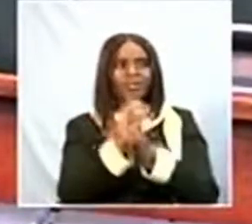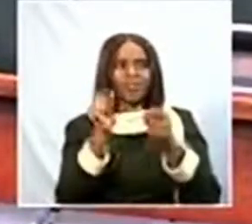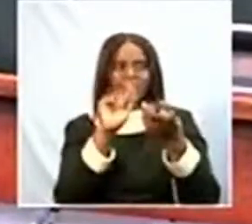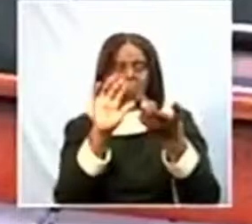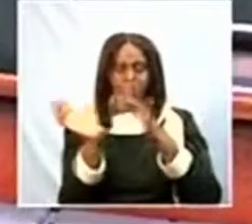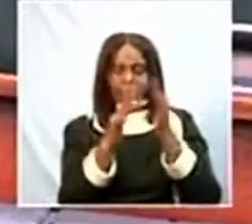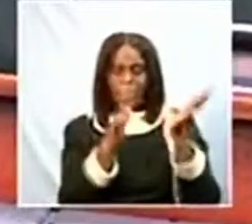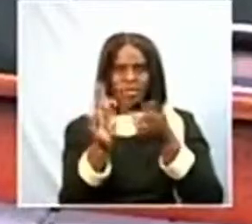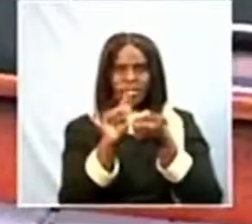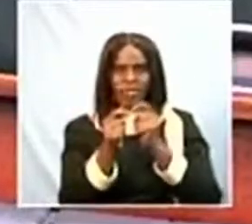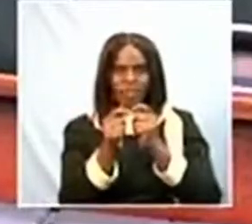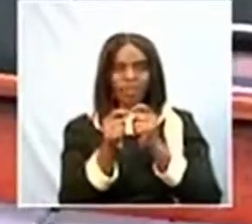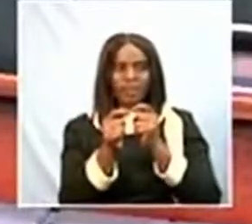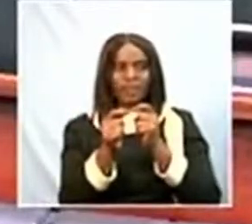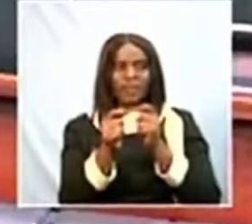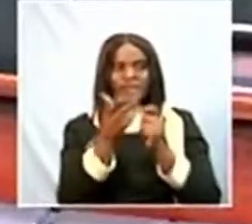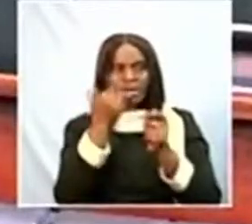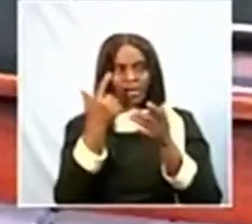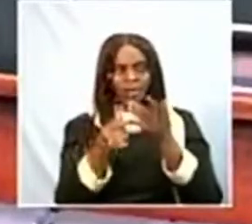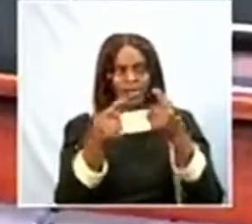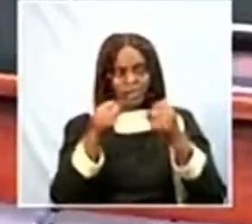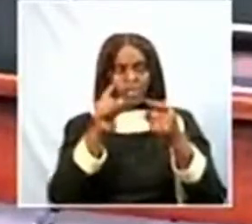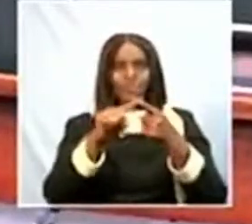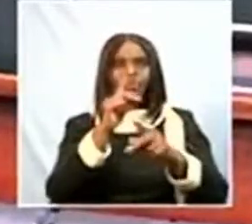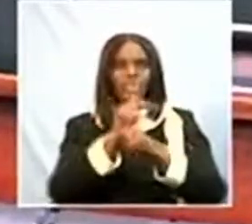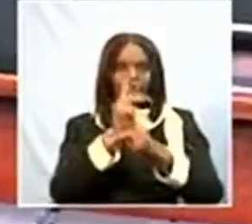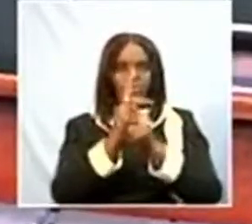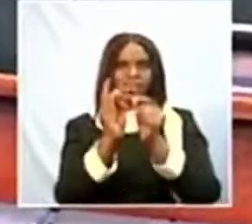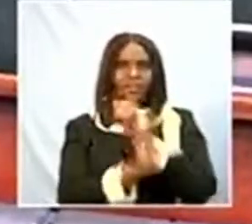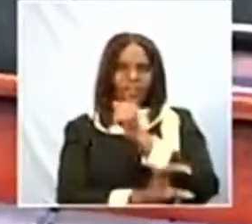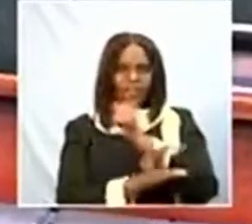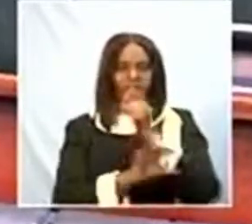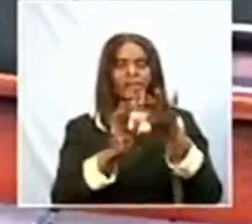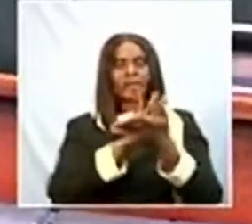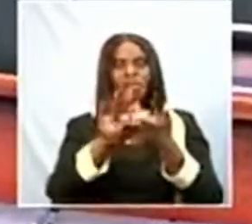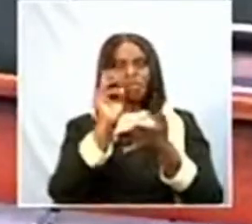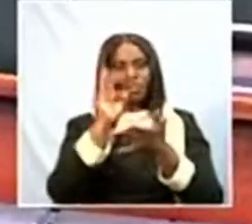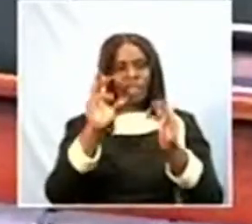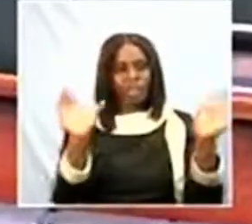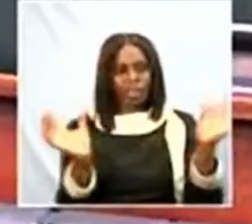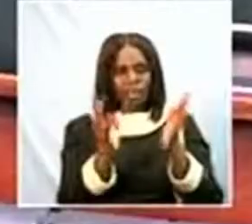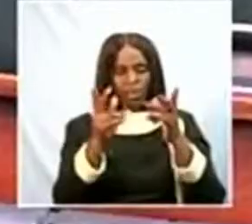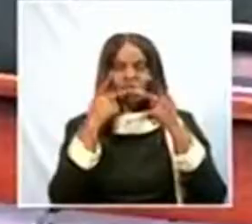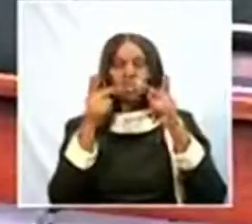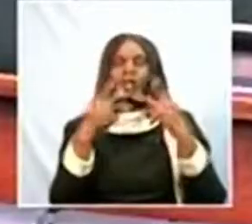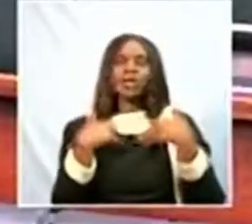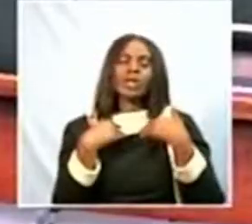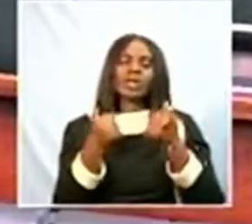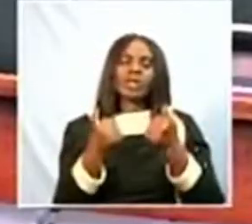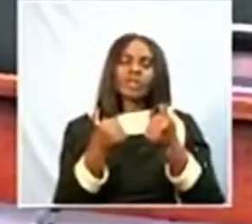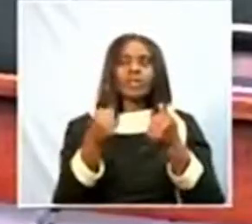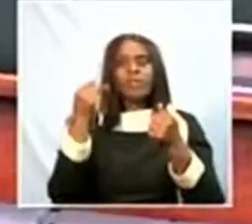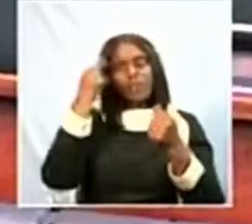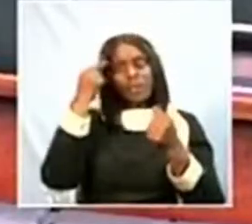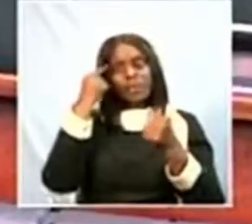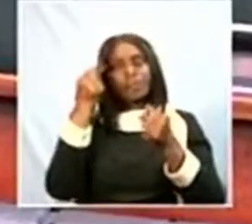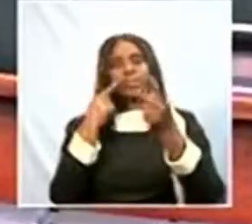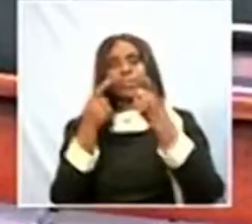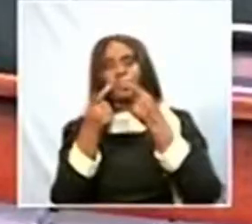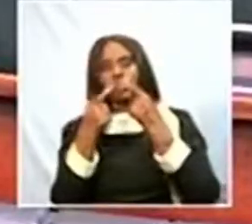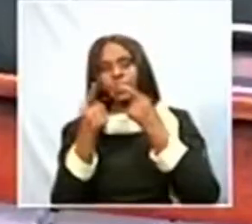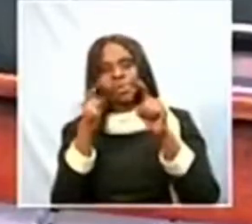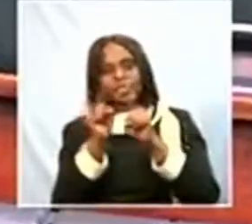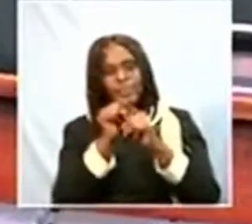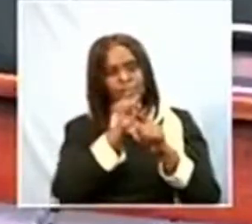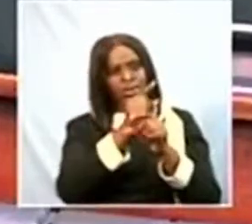First and foremost, let's try by all means to keep our country clean. This will promote public health. When garbage is properly managed and the